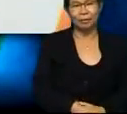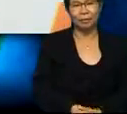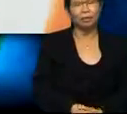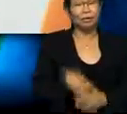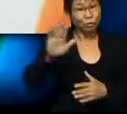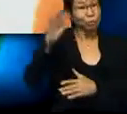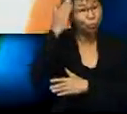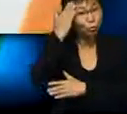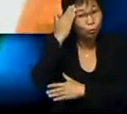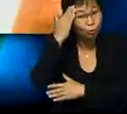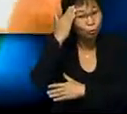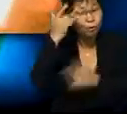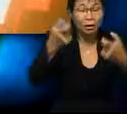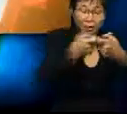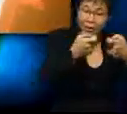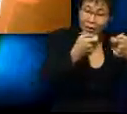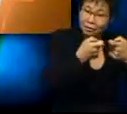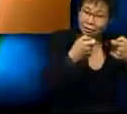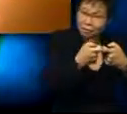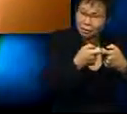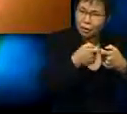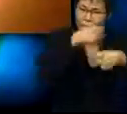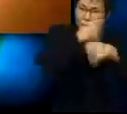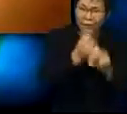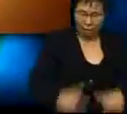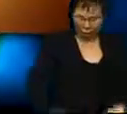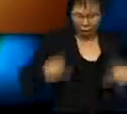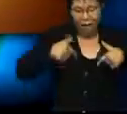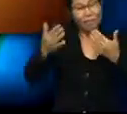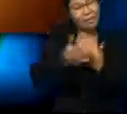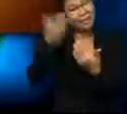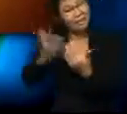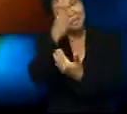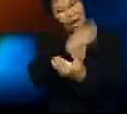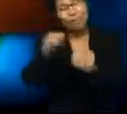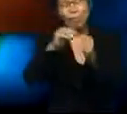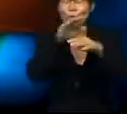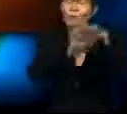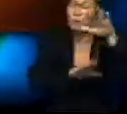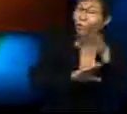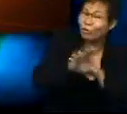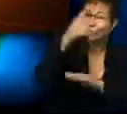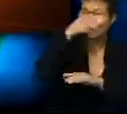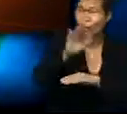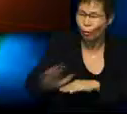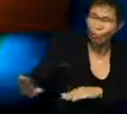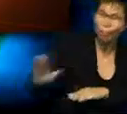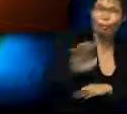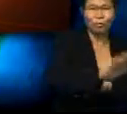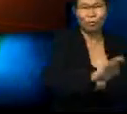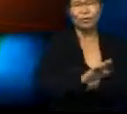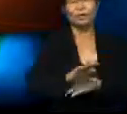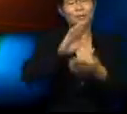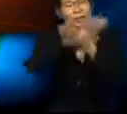You know, electricity made life easier and more comfortable for everyone.